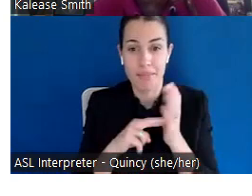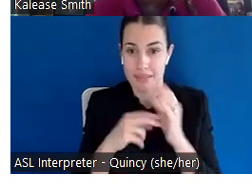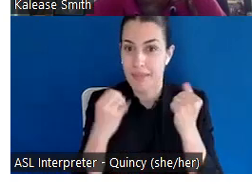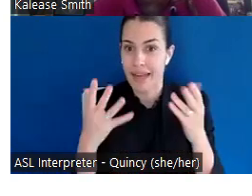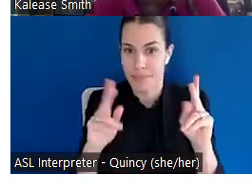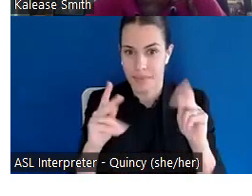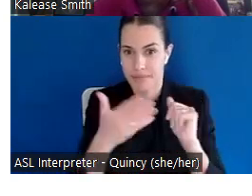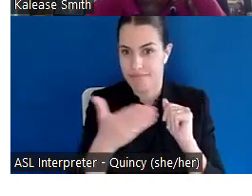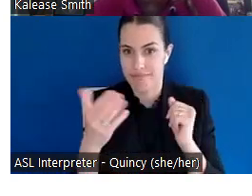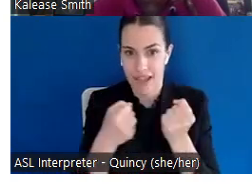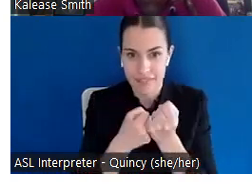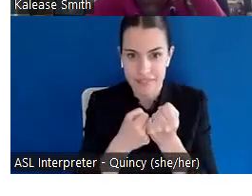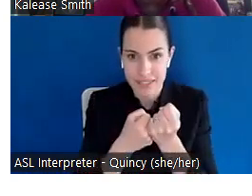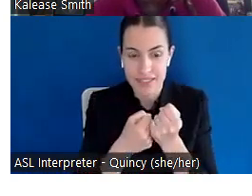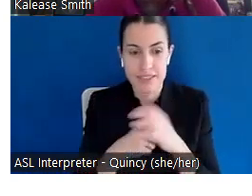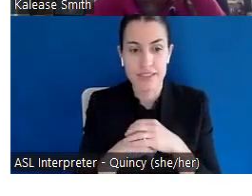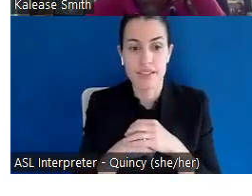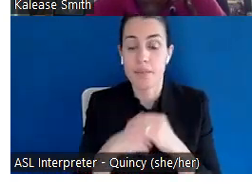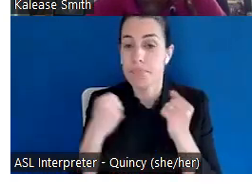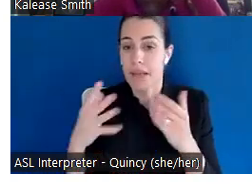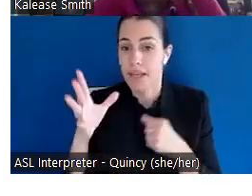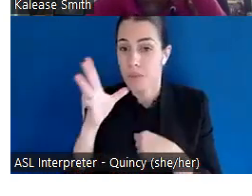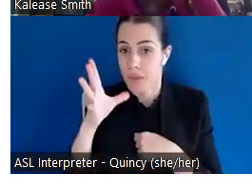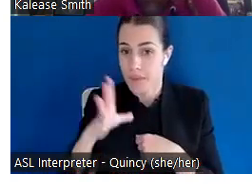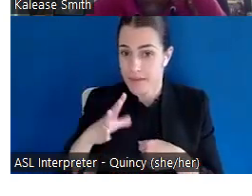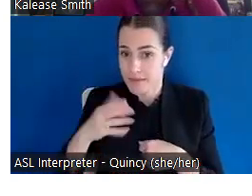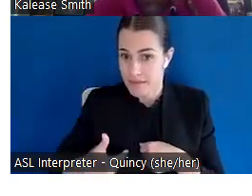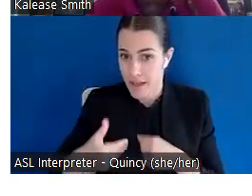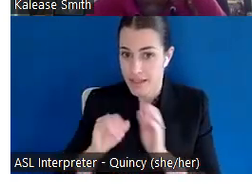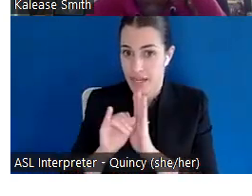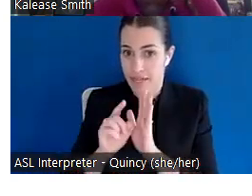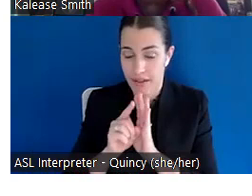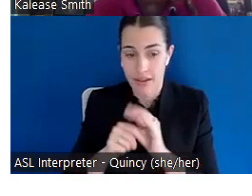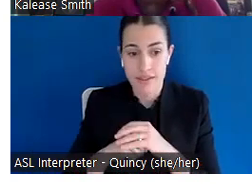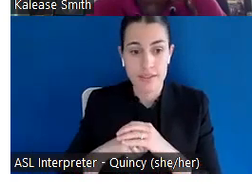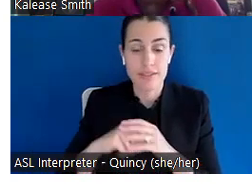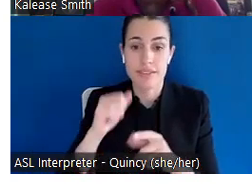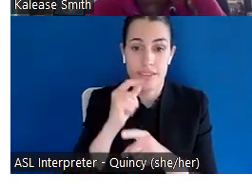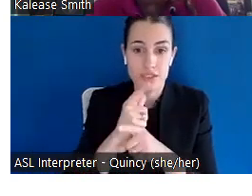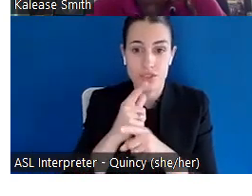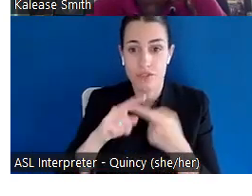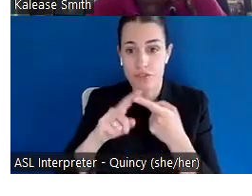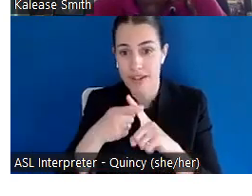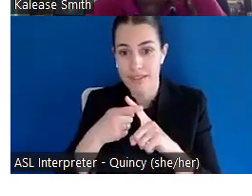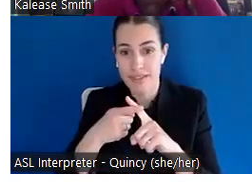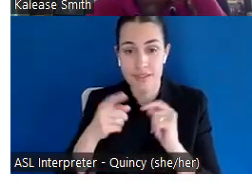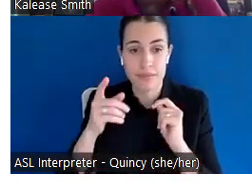who see their identities as woman, female, friend, sister, very salient, social worker,